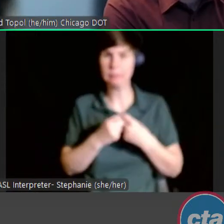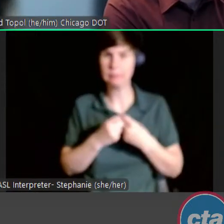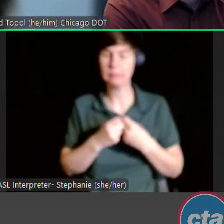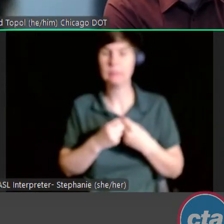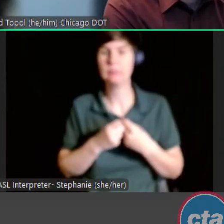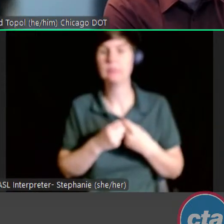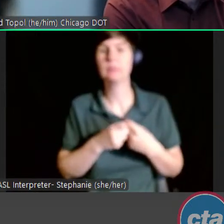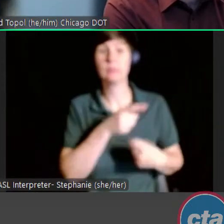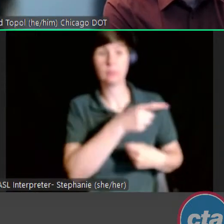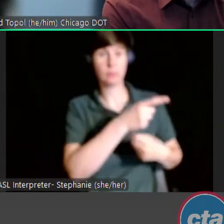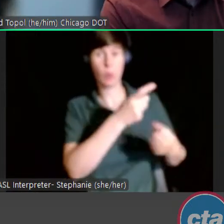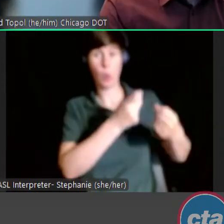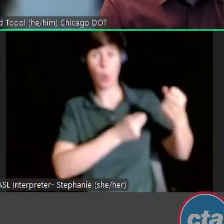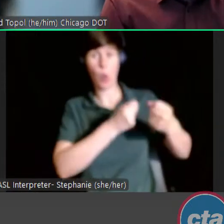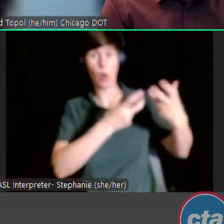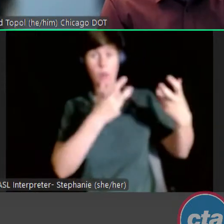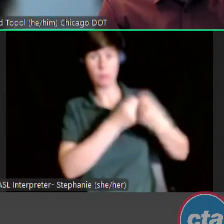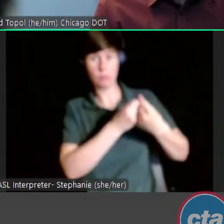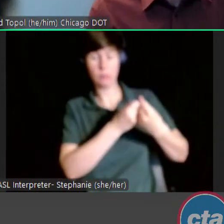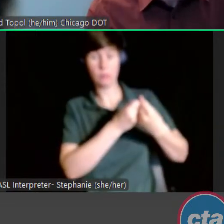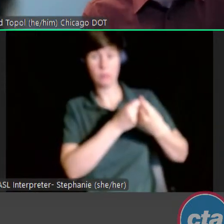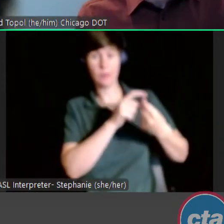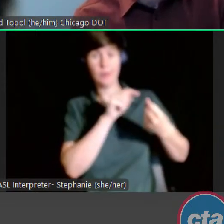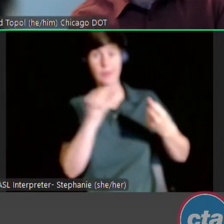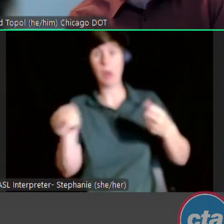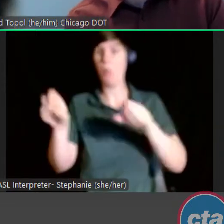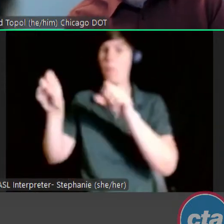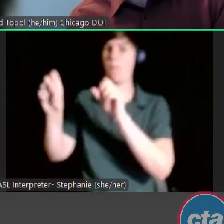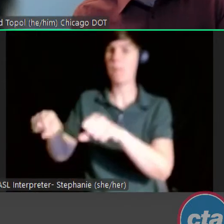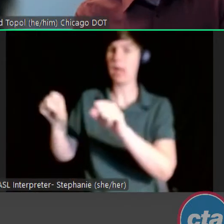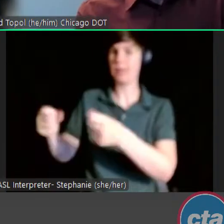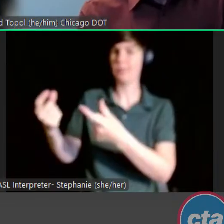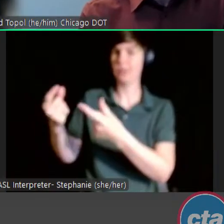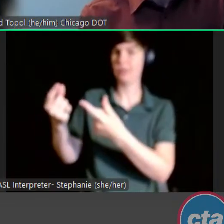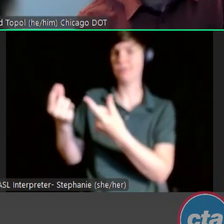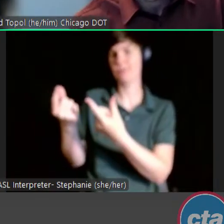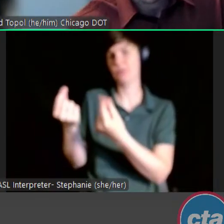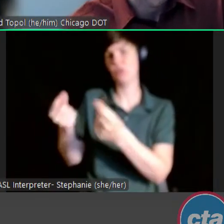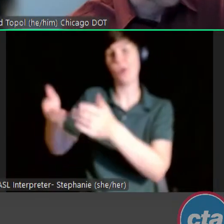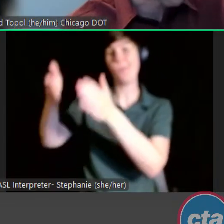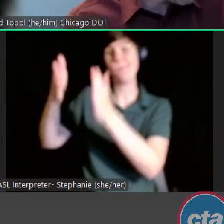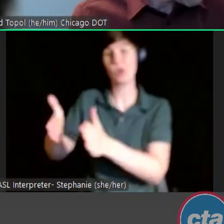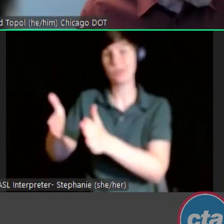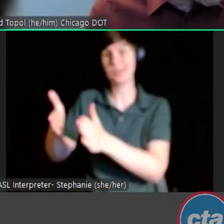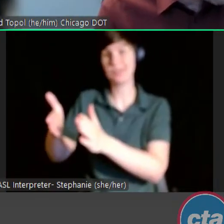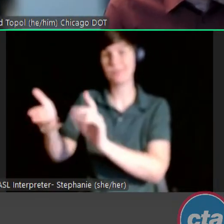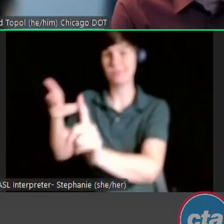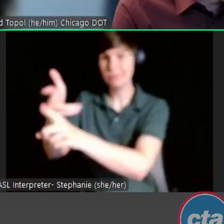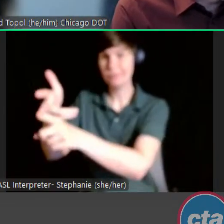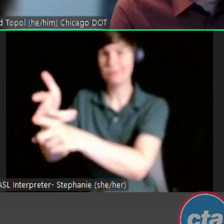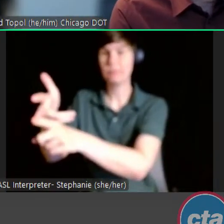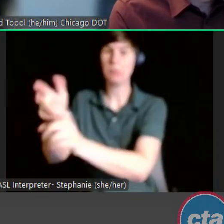vehicular conflict with a person biking to a potential conflict between a person biking and people walking and rolling.